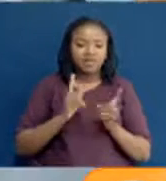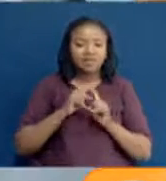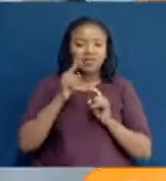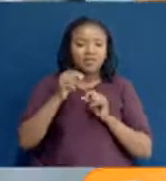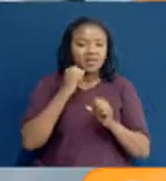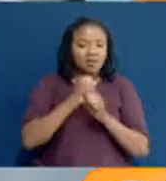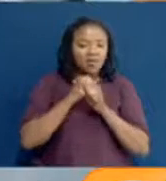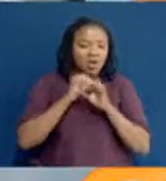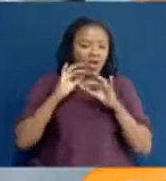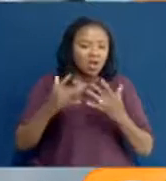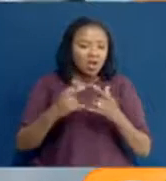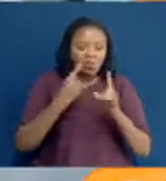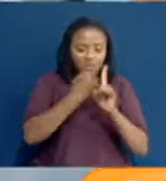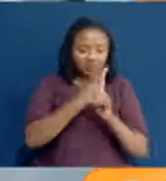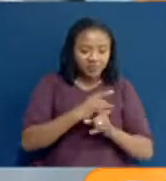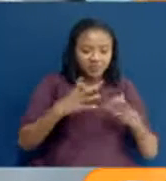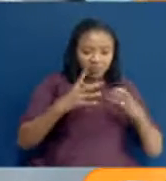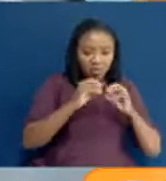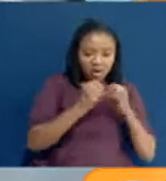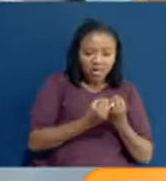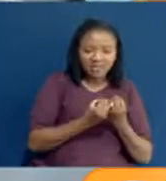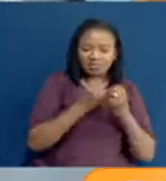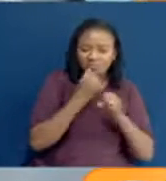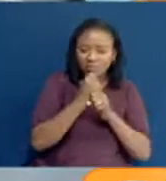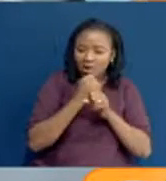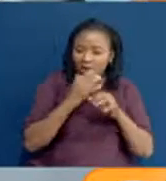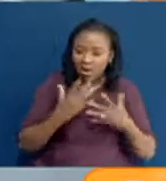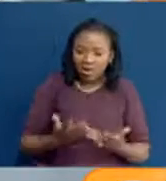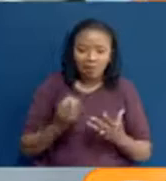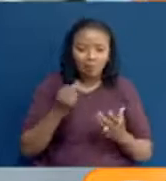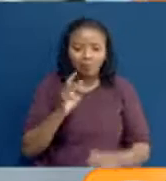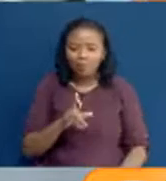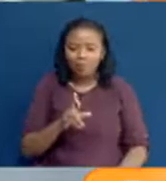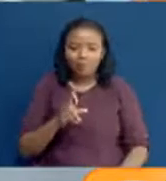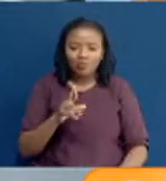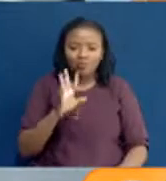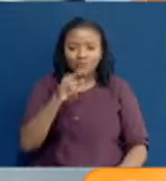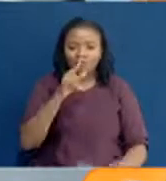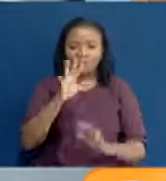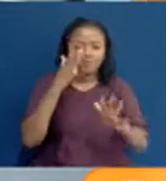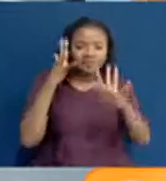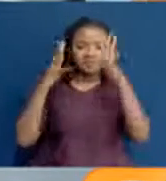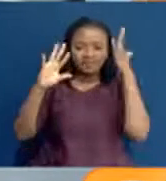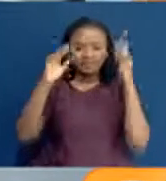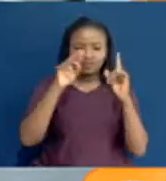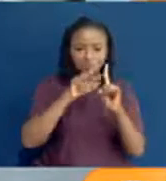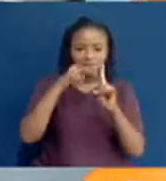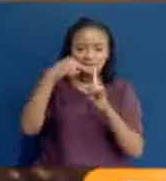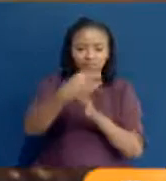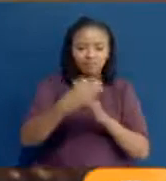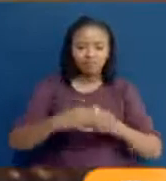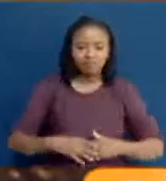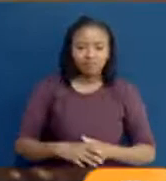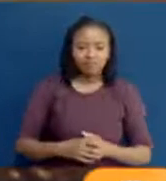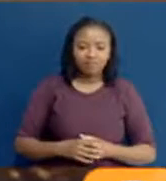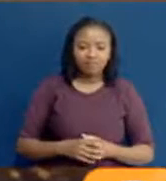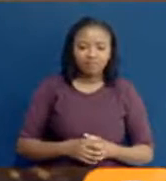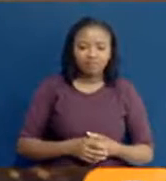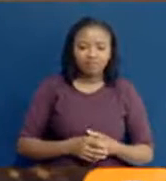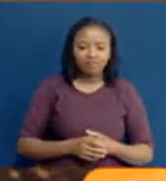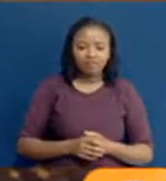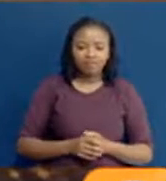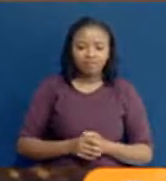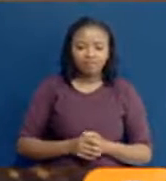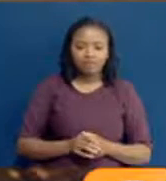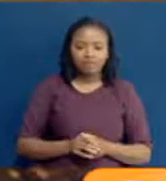of organizations and individuals, or is it from the forest perspective? It's, so like any market,